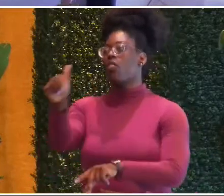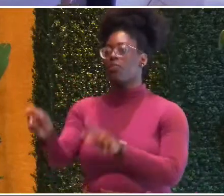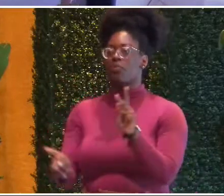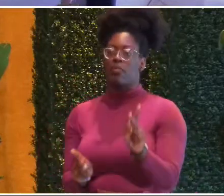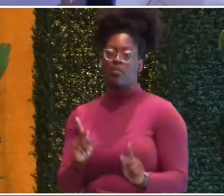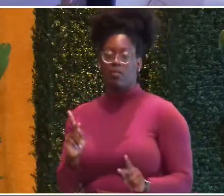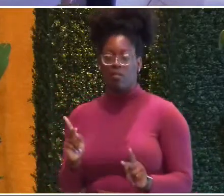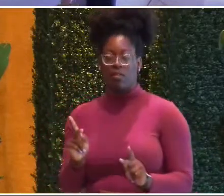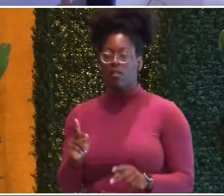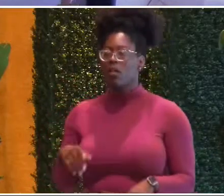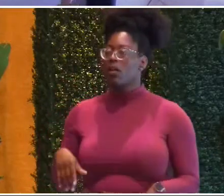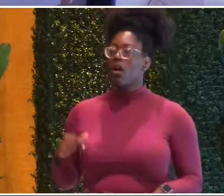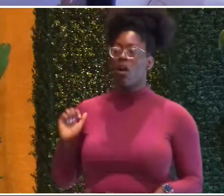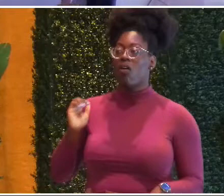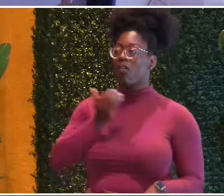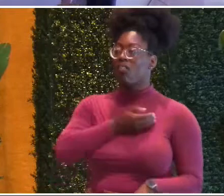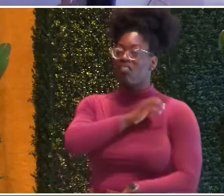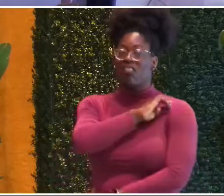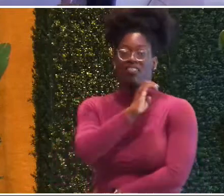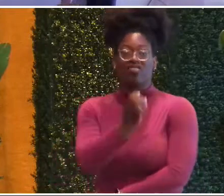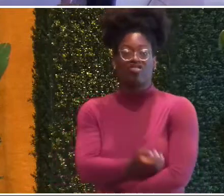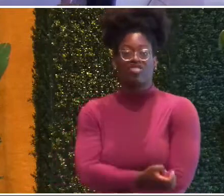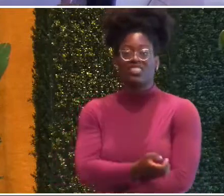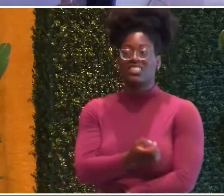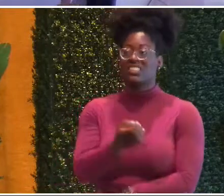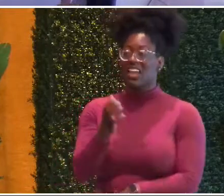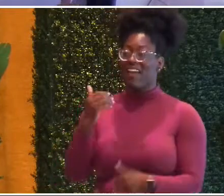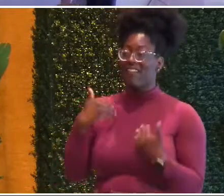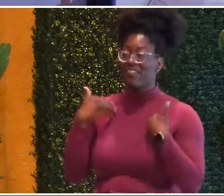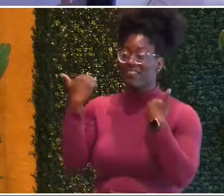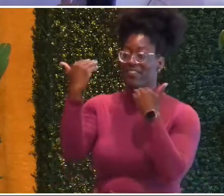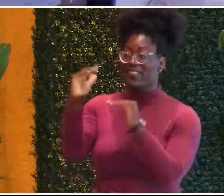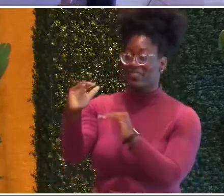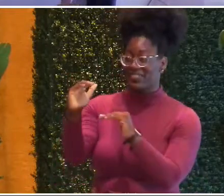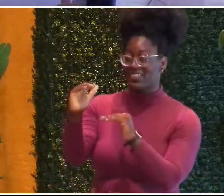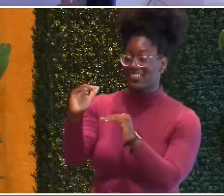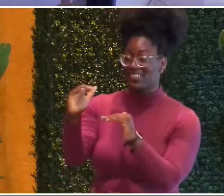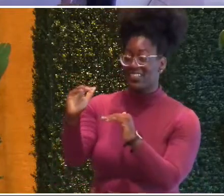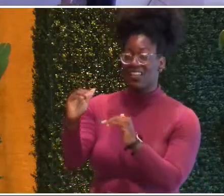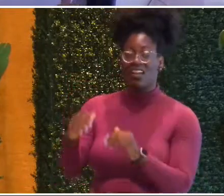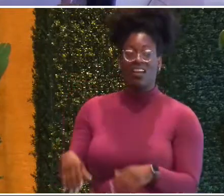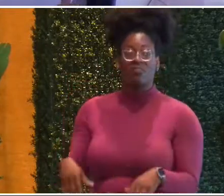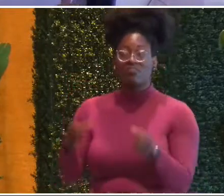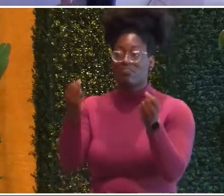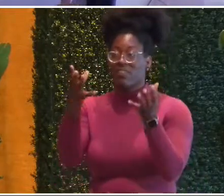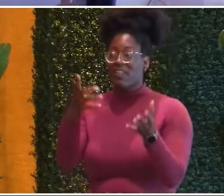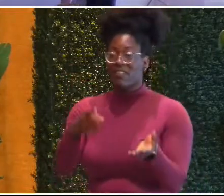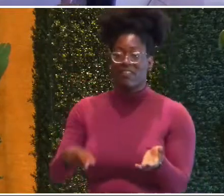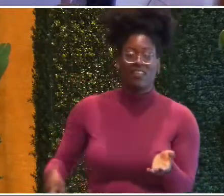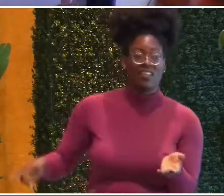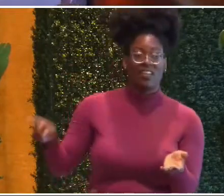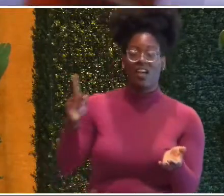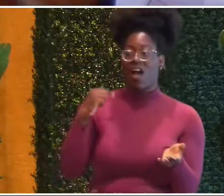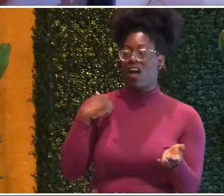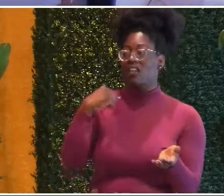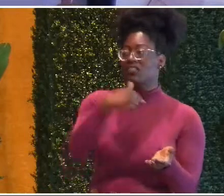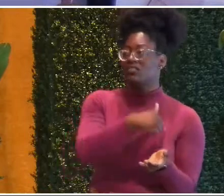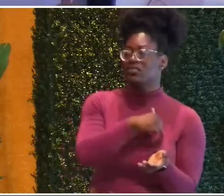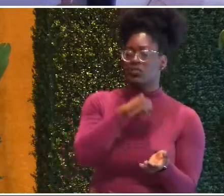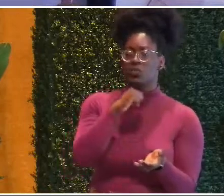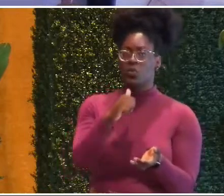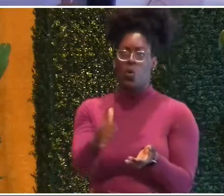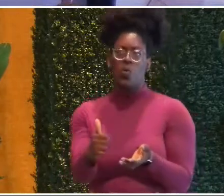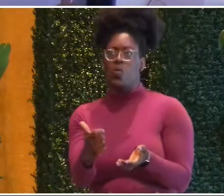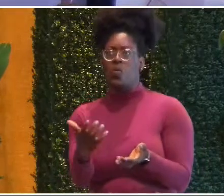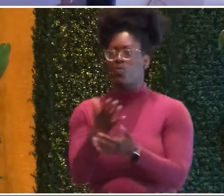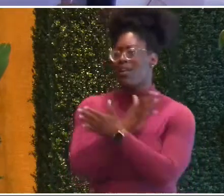to take time and rest, and I don't see a lot of us doing that. I don't see a lot of us taking that time to lay down, to